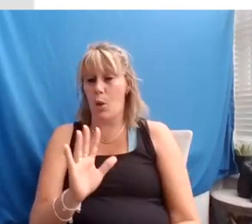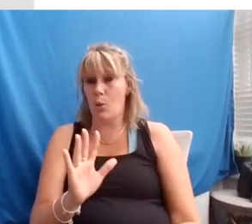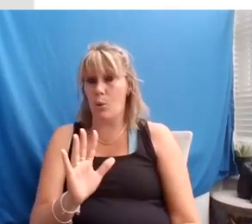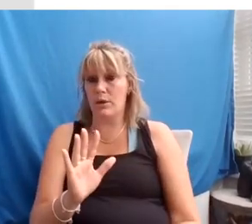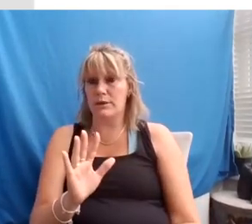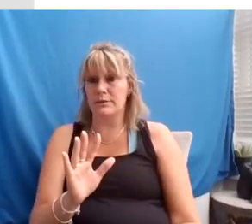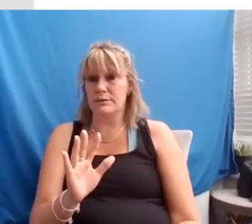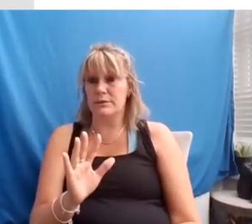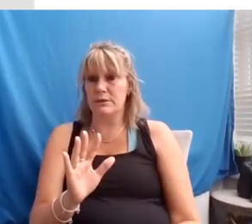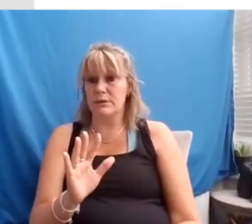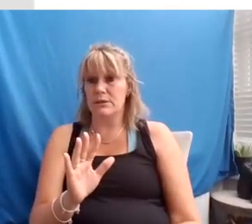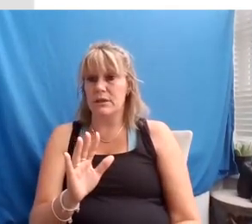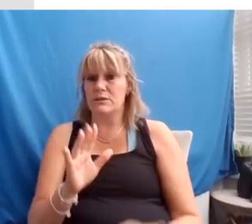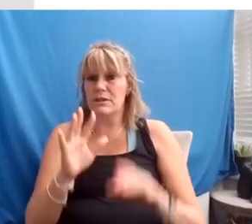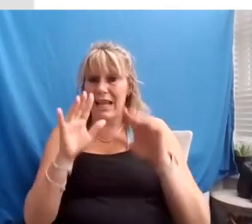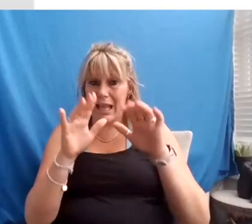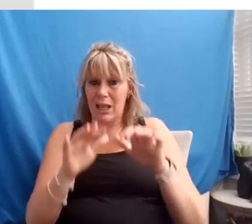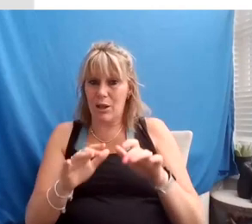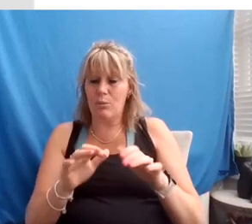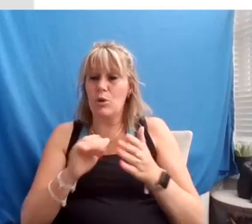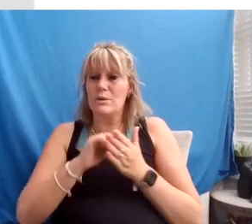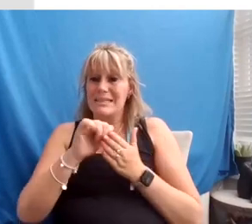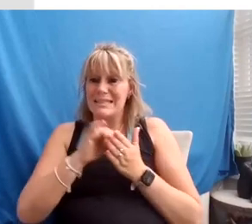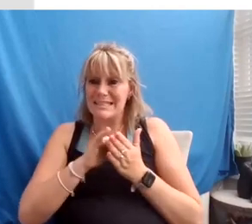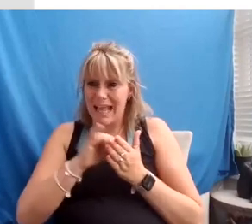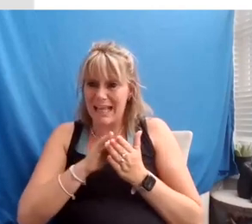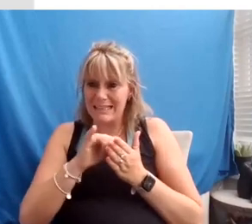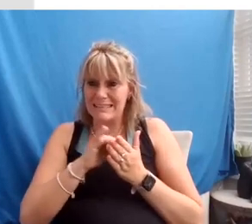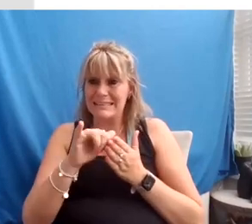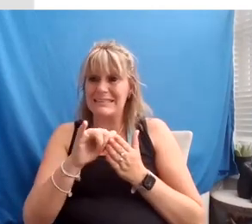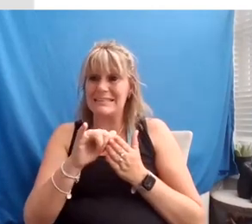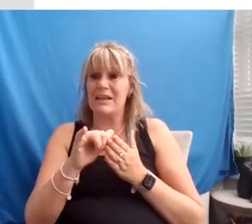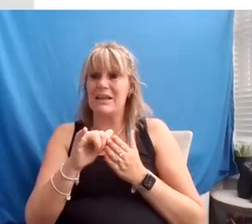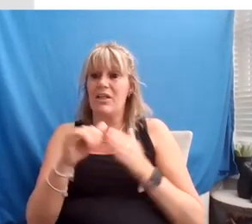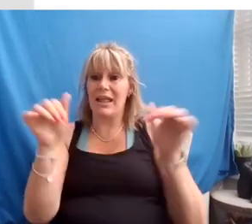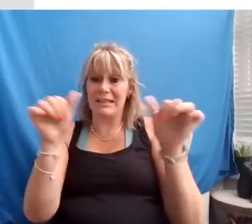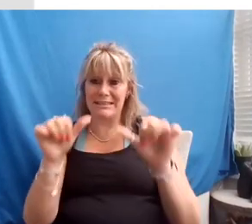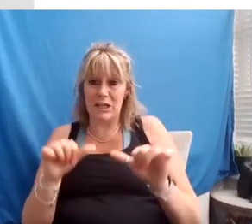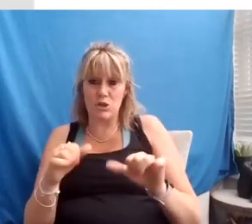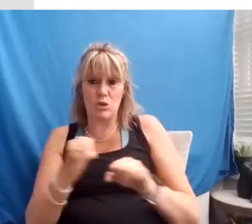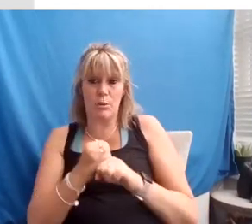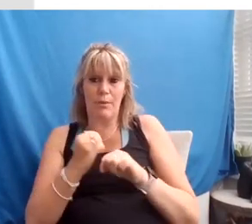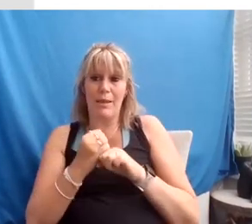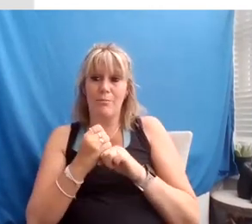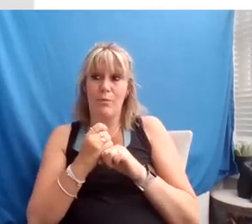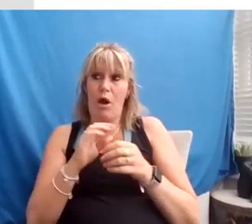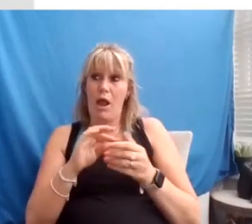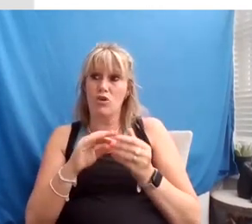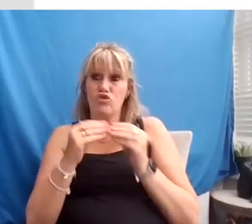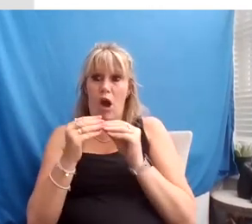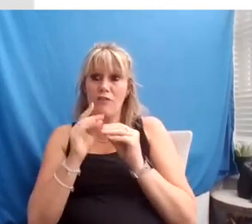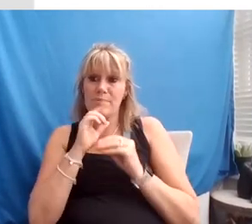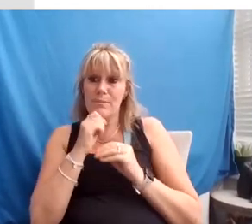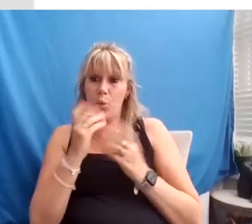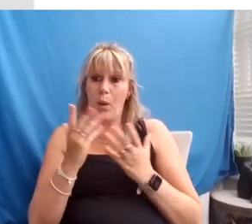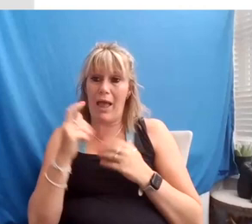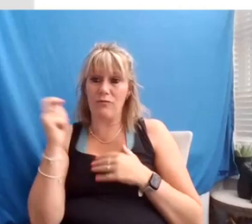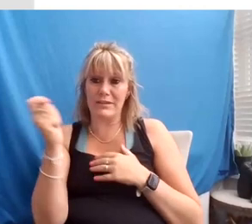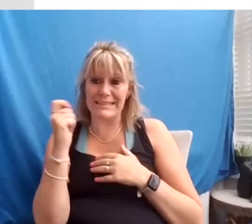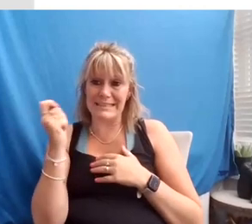They get computer scans, they send all, you know, their statues are made by craftspeople in Italy using wonderful